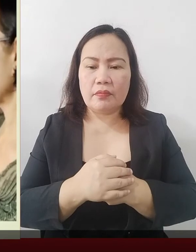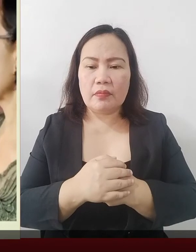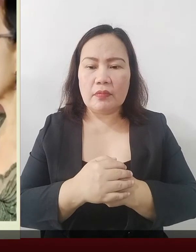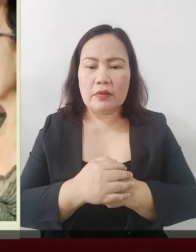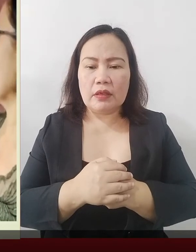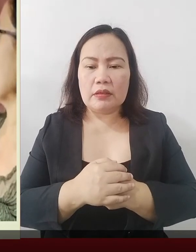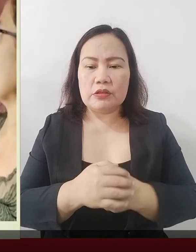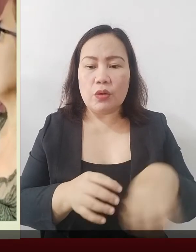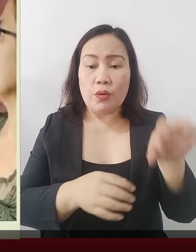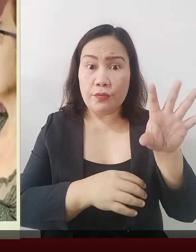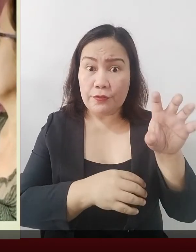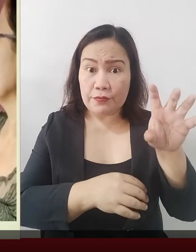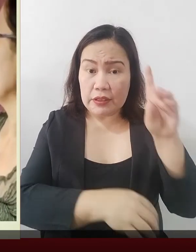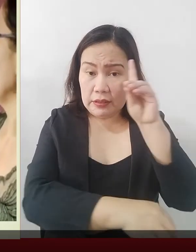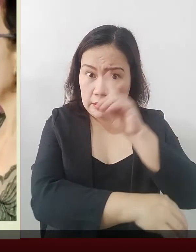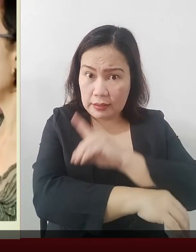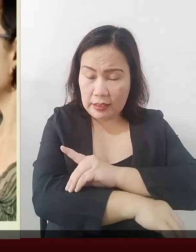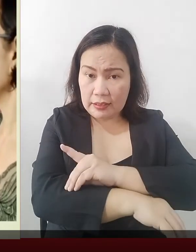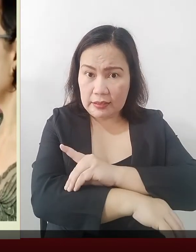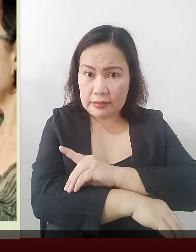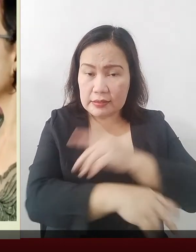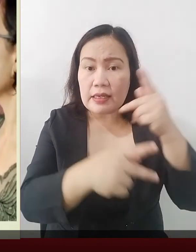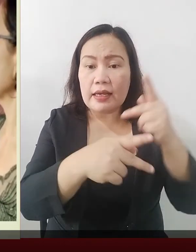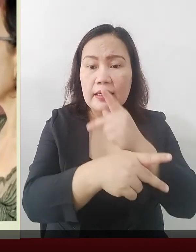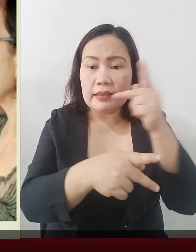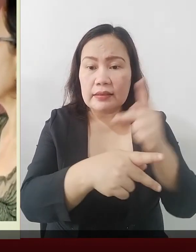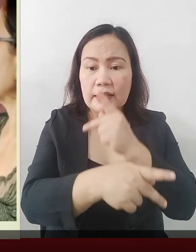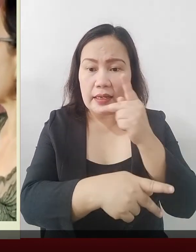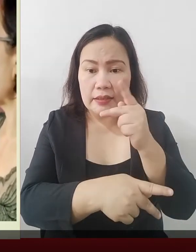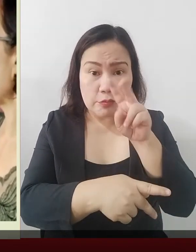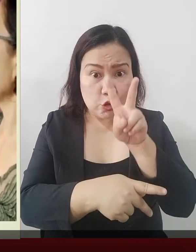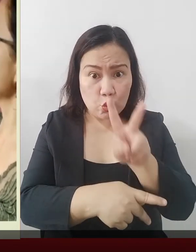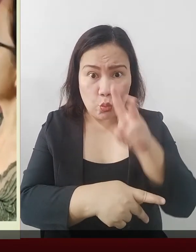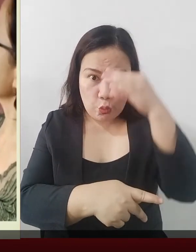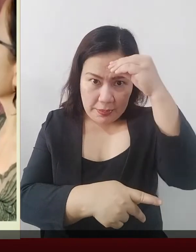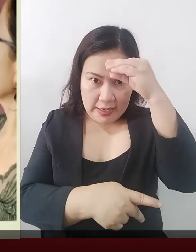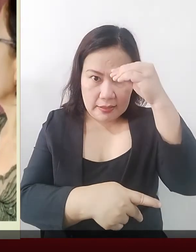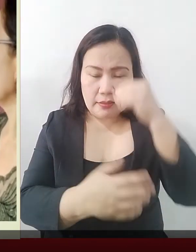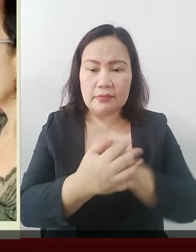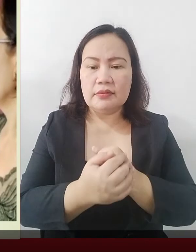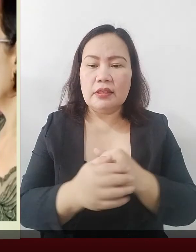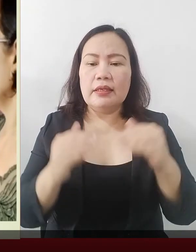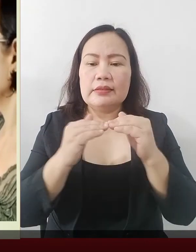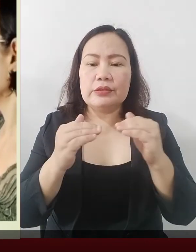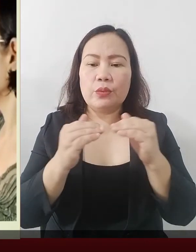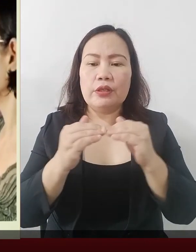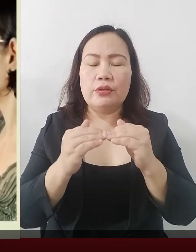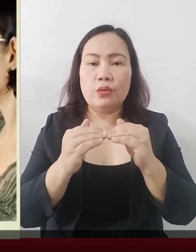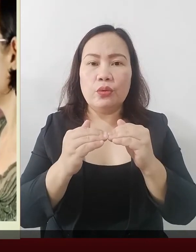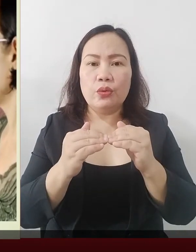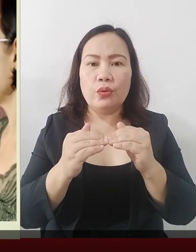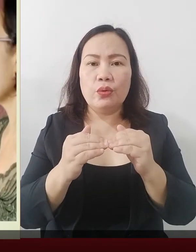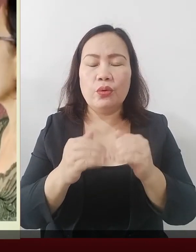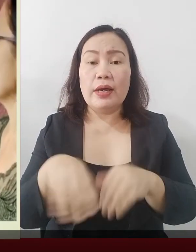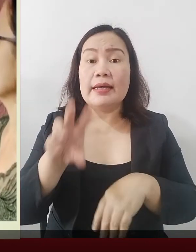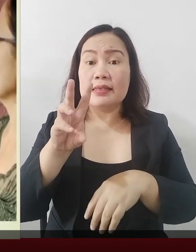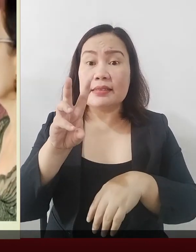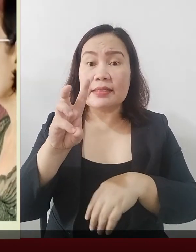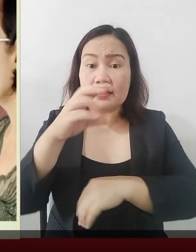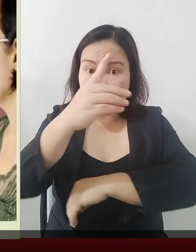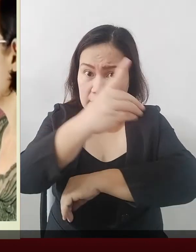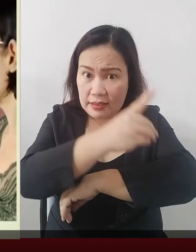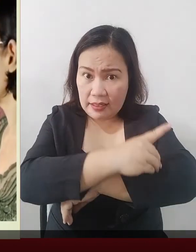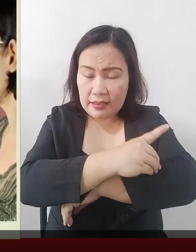this. So we have 15 days times 2 is equal